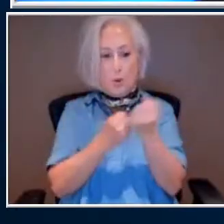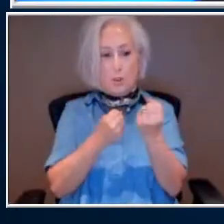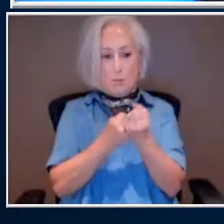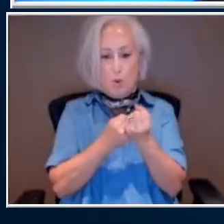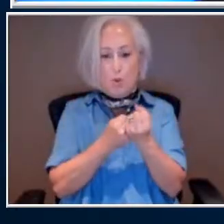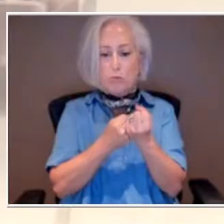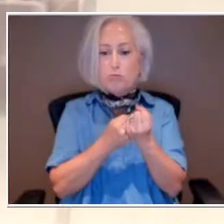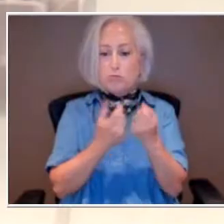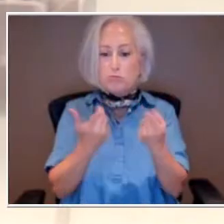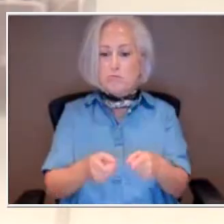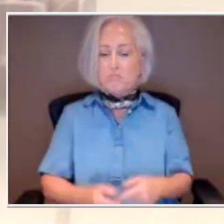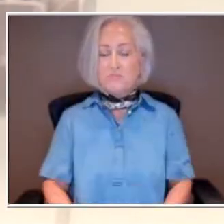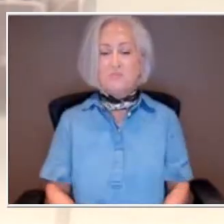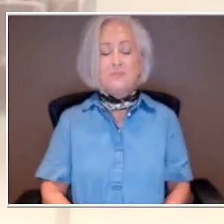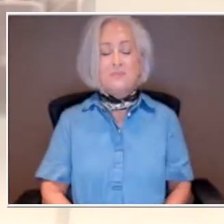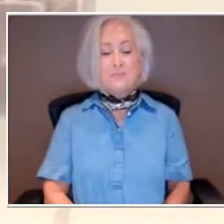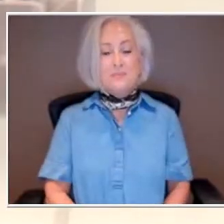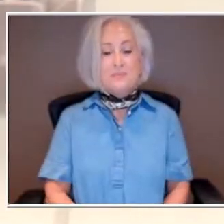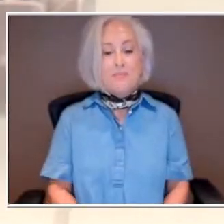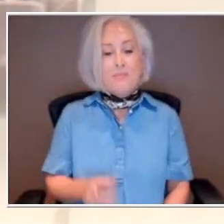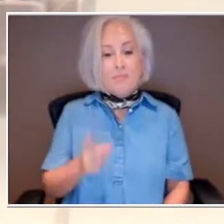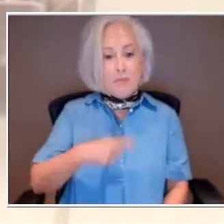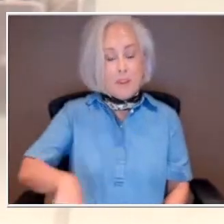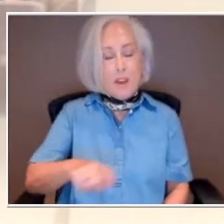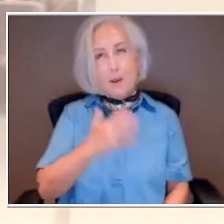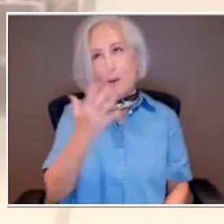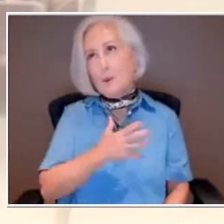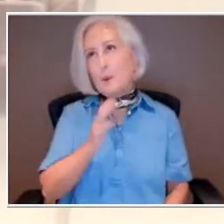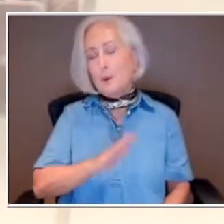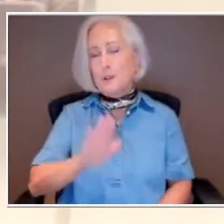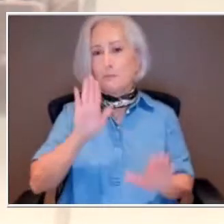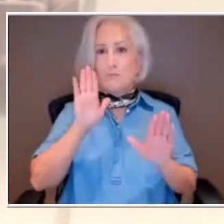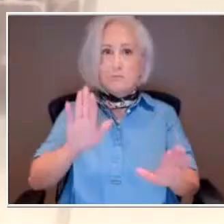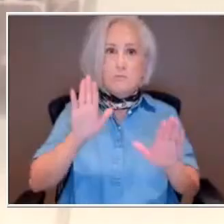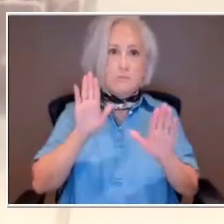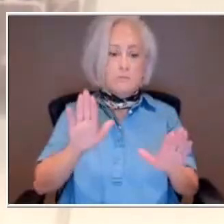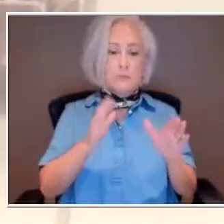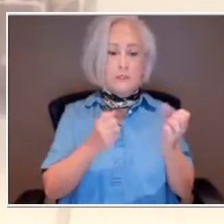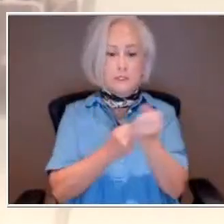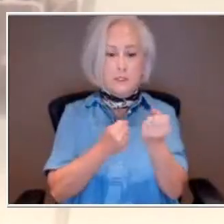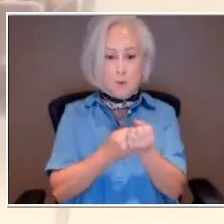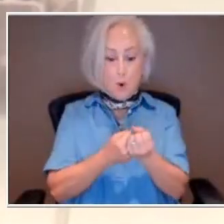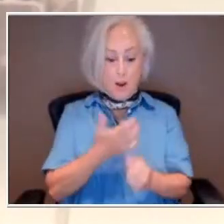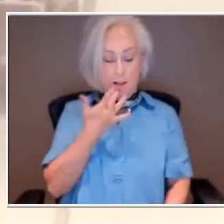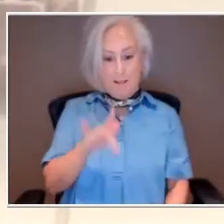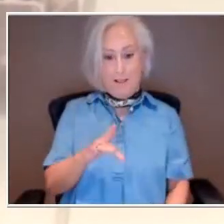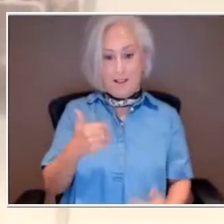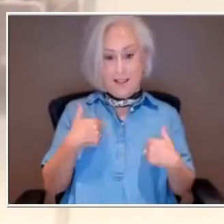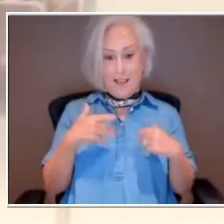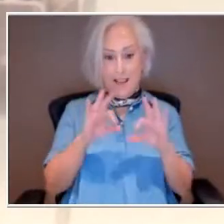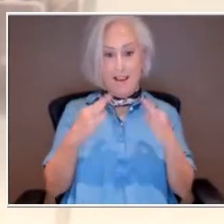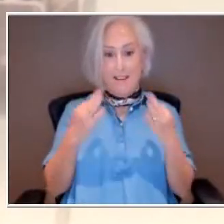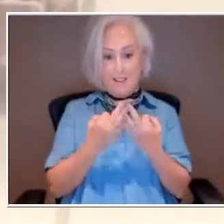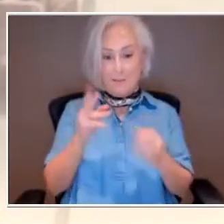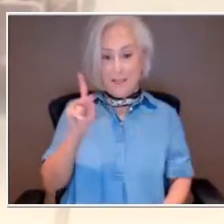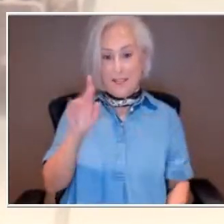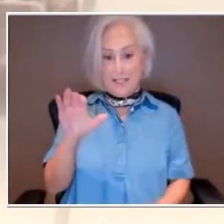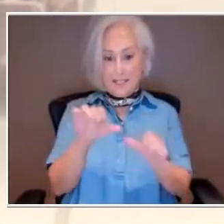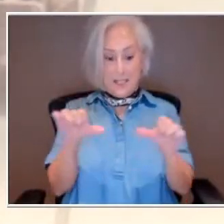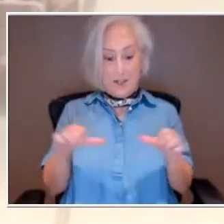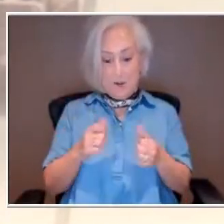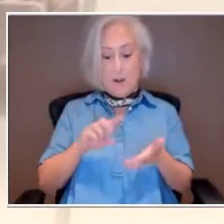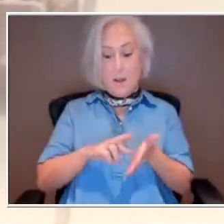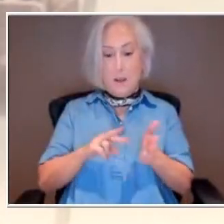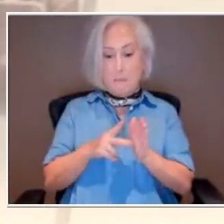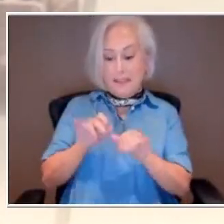this. Yes, they have been so supportive. I'm very fortunate that I have family in the Kansas City area, so I've been staying with